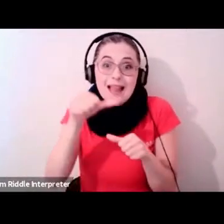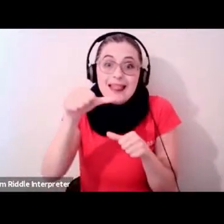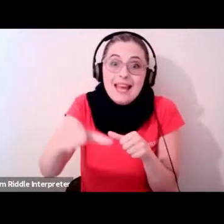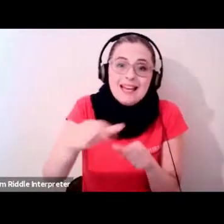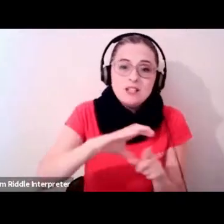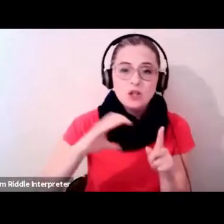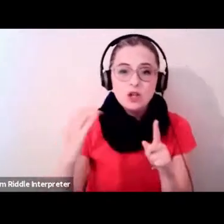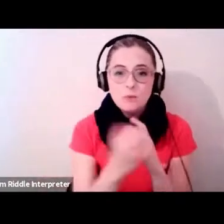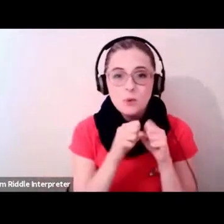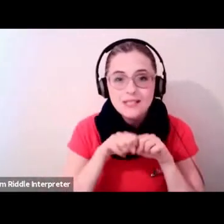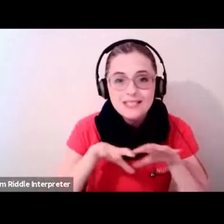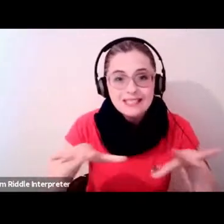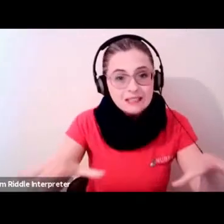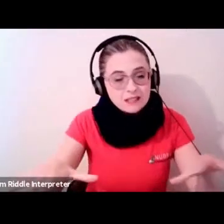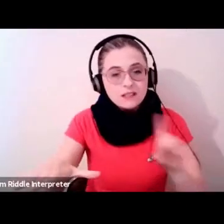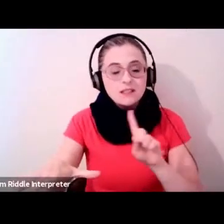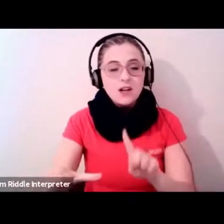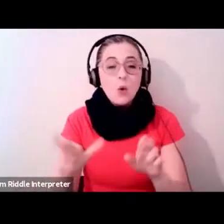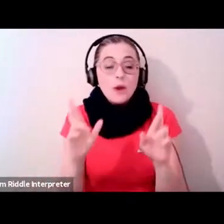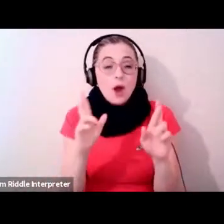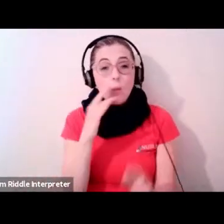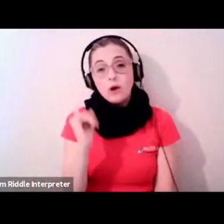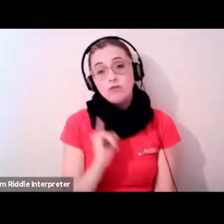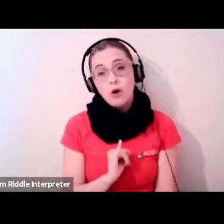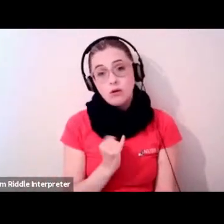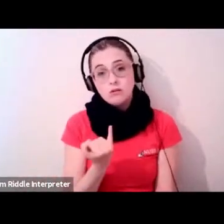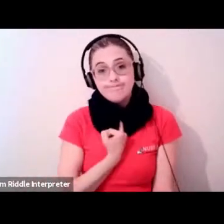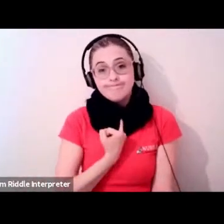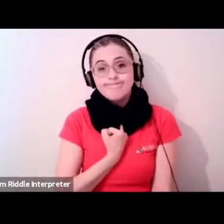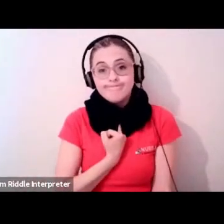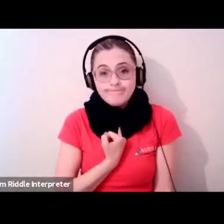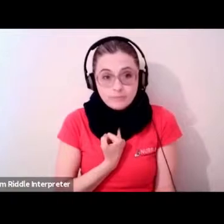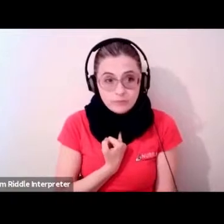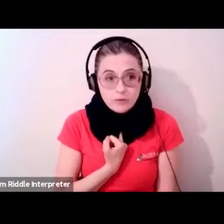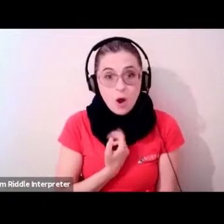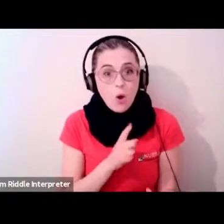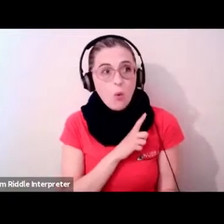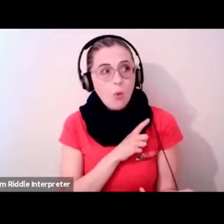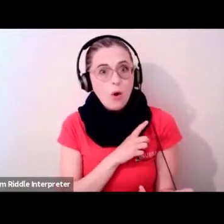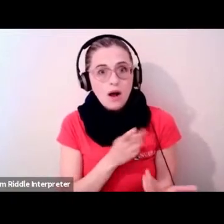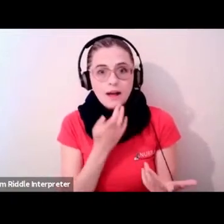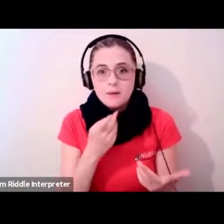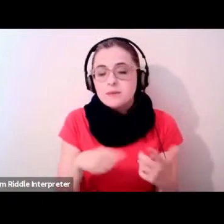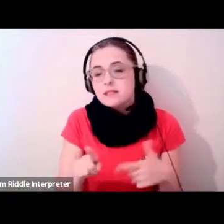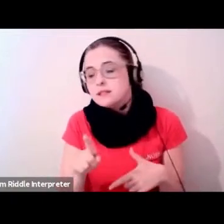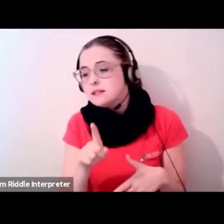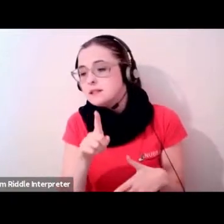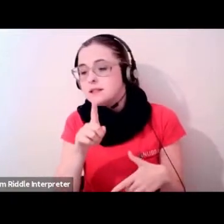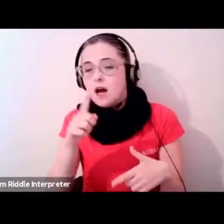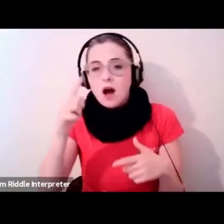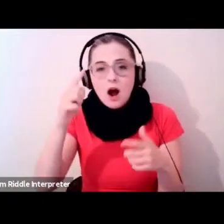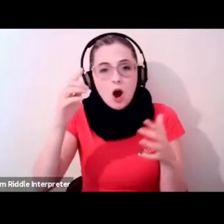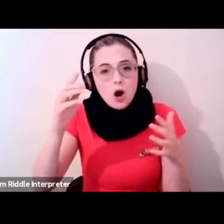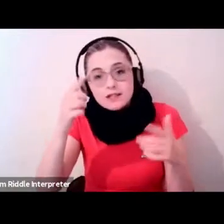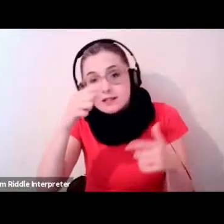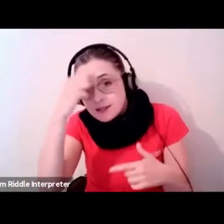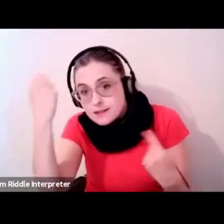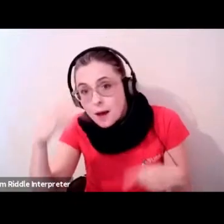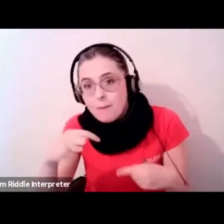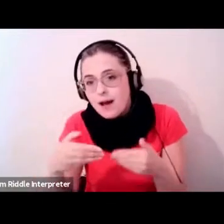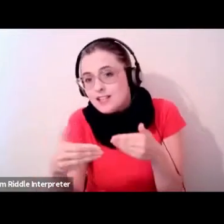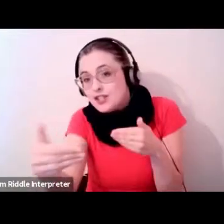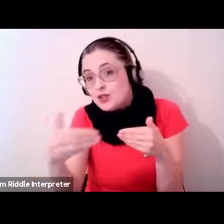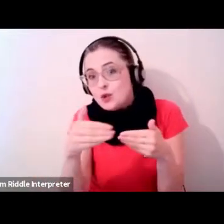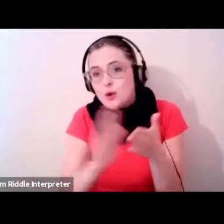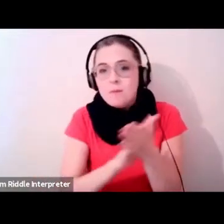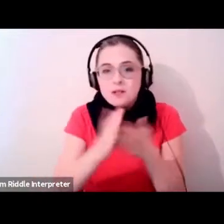wrong. We hope that the pace of the spread of vaccination and the fact that we're heading towards the summer and ventilation is easier can keep cases